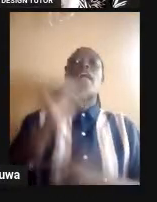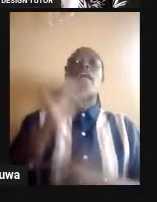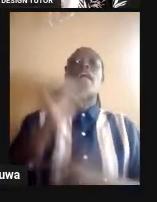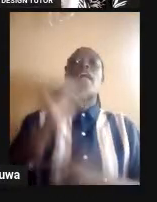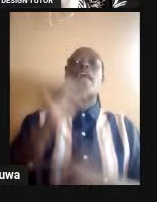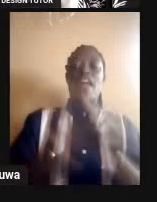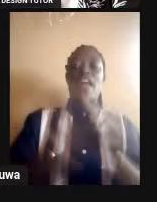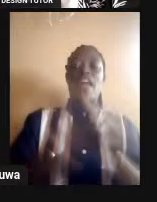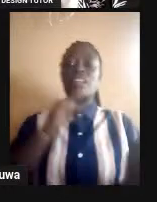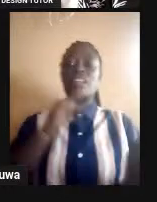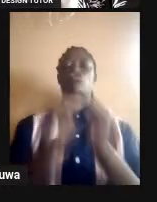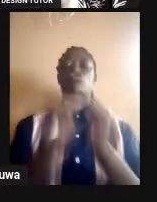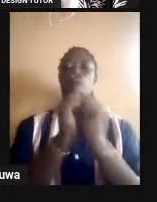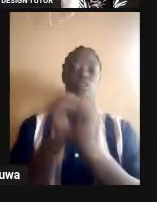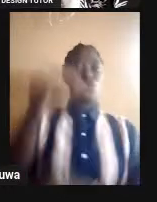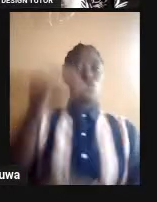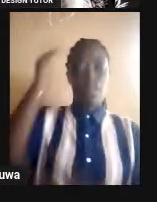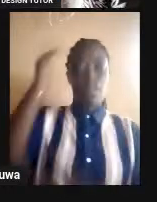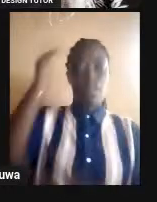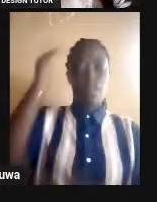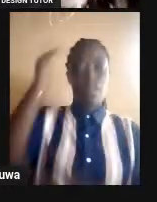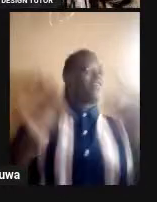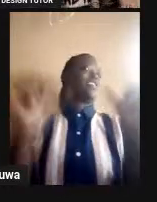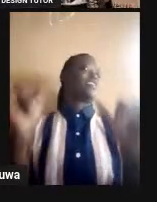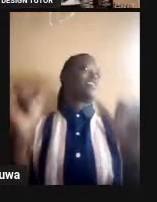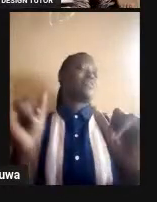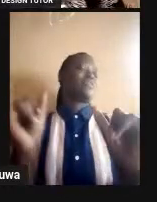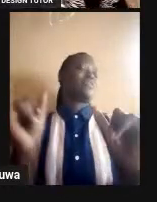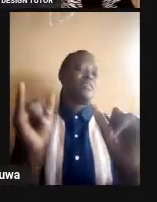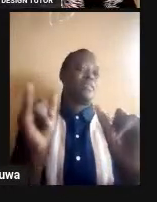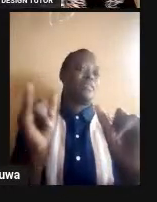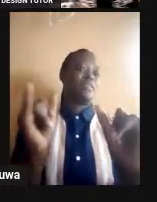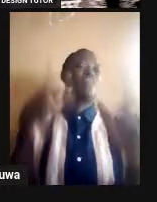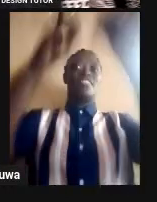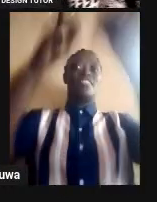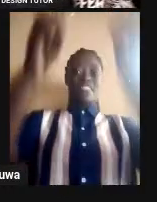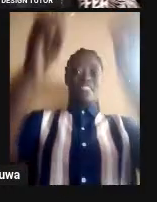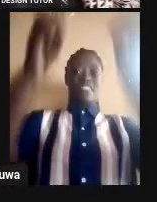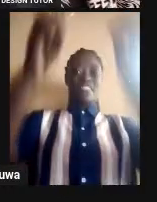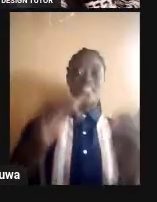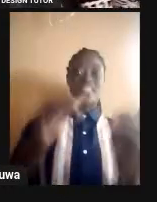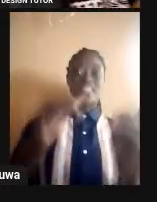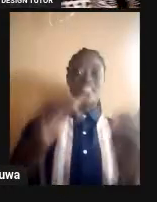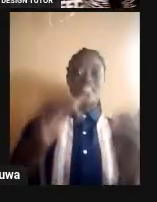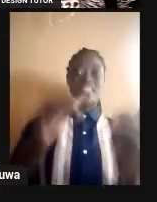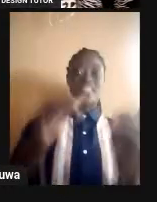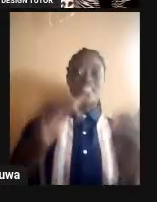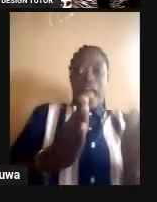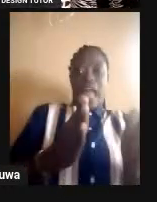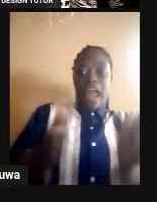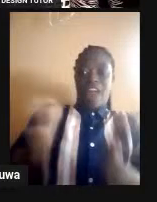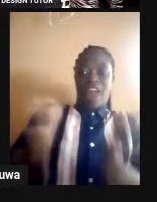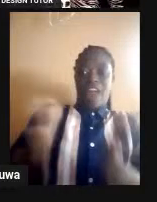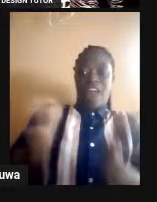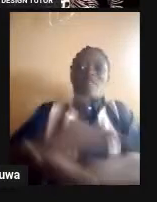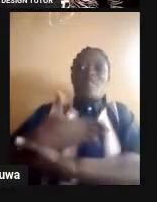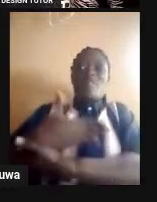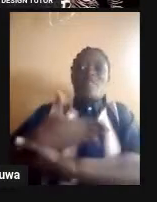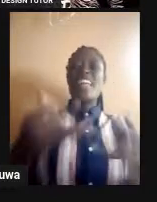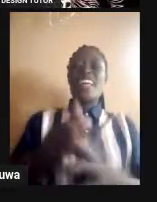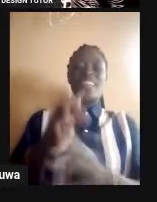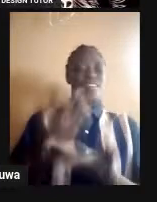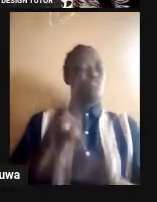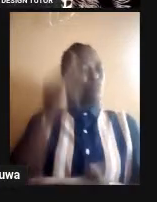like arranging your toys so they look just right. There's a way you arrange things, whether big or small, and they fit